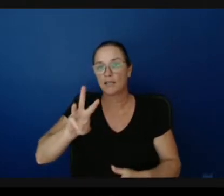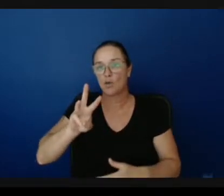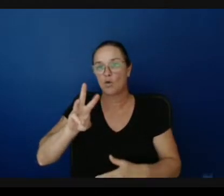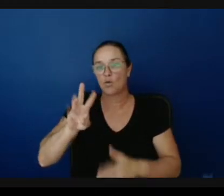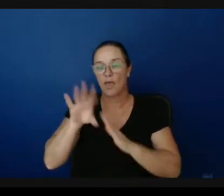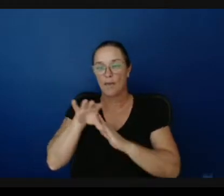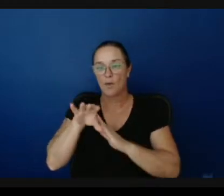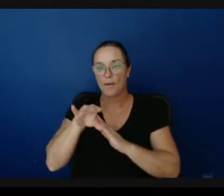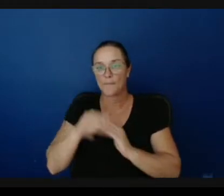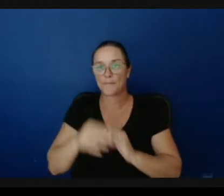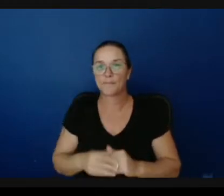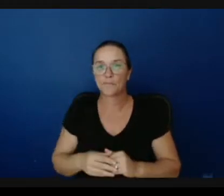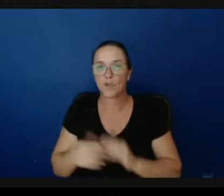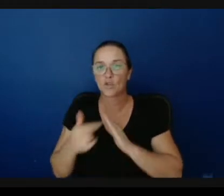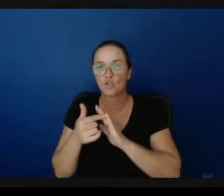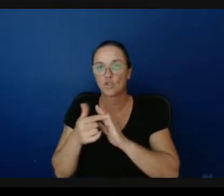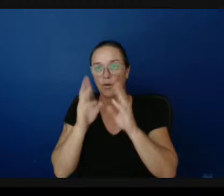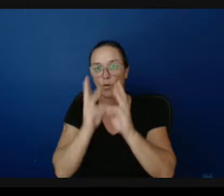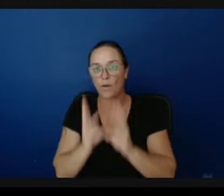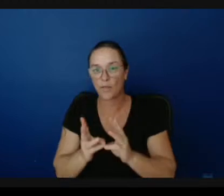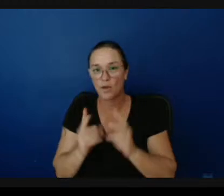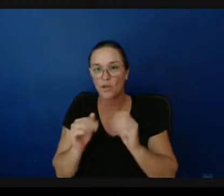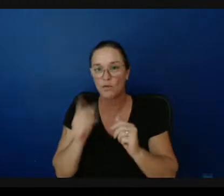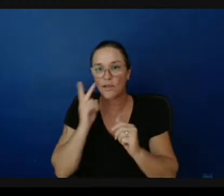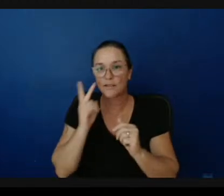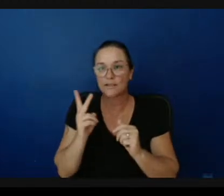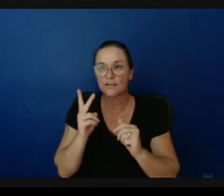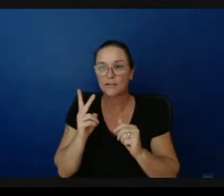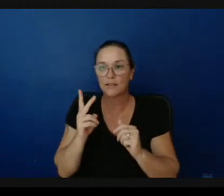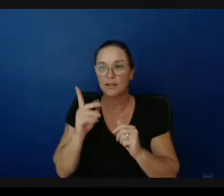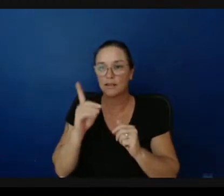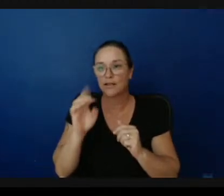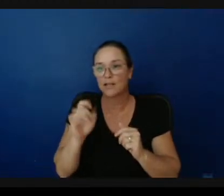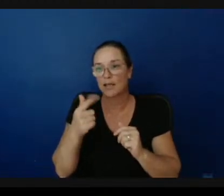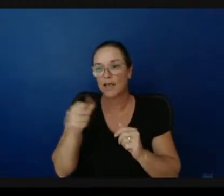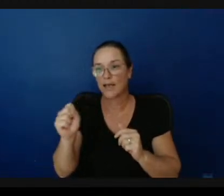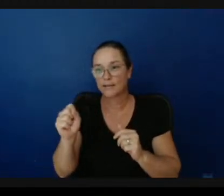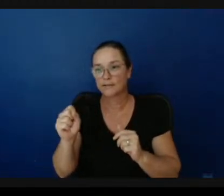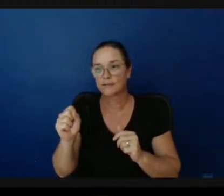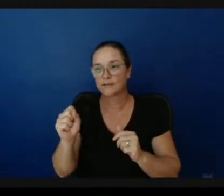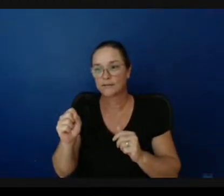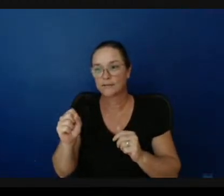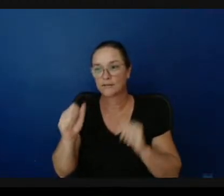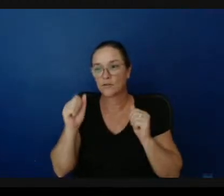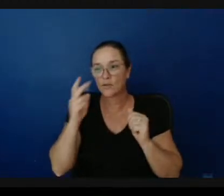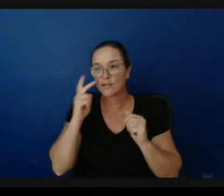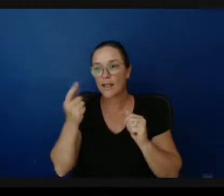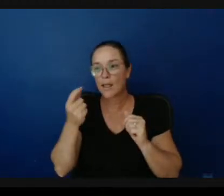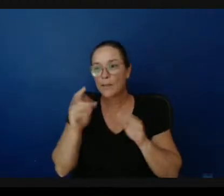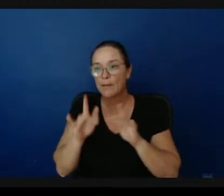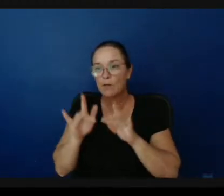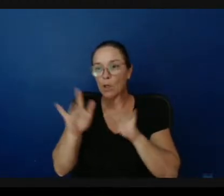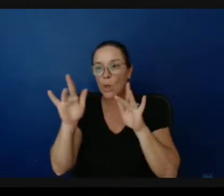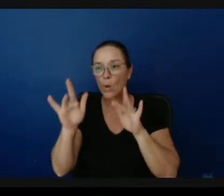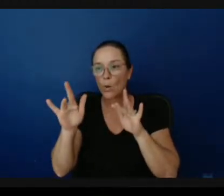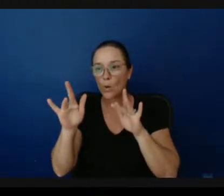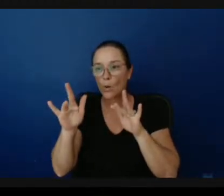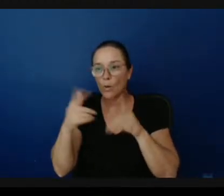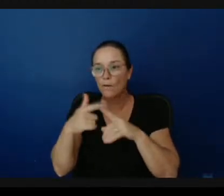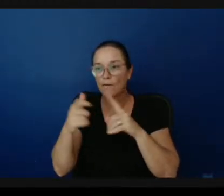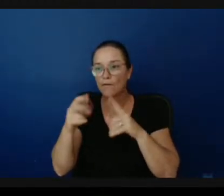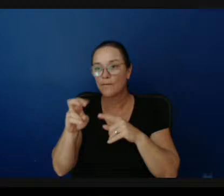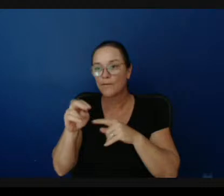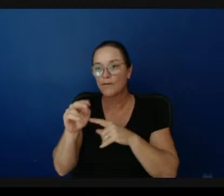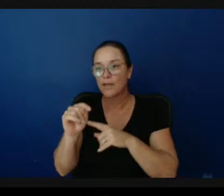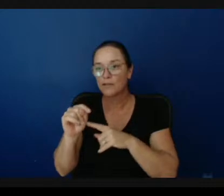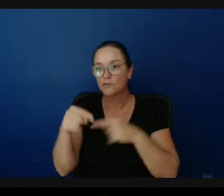of this weather coming through. You can see areas of degassing still. You see a little bit of glow from this vent at night way over